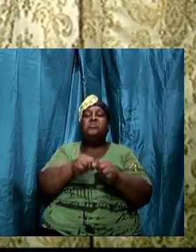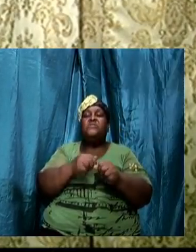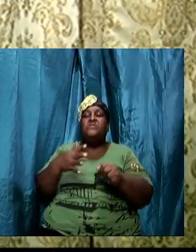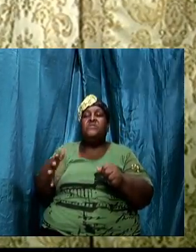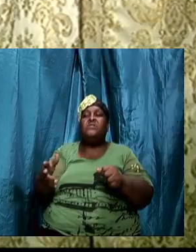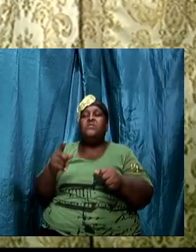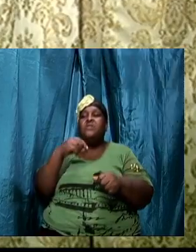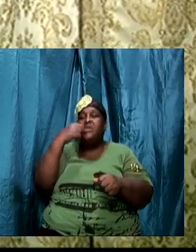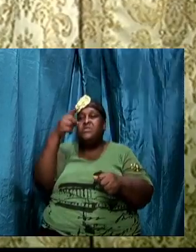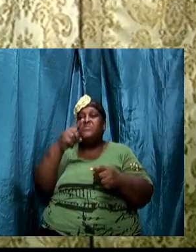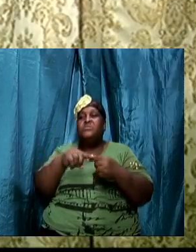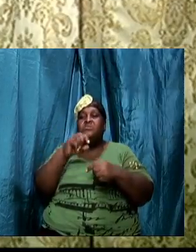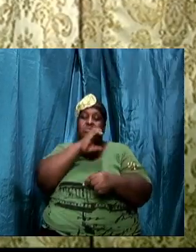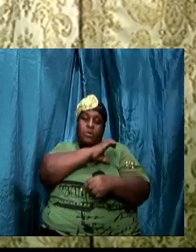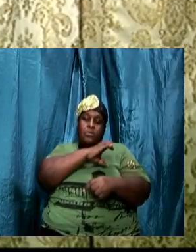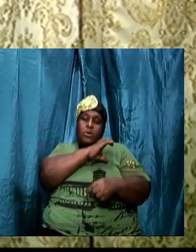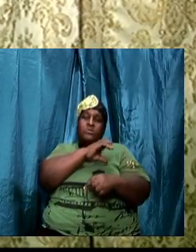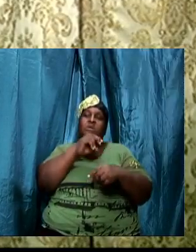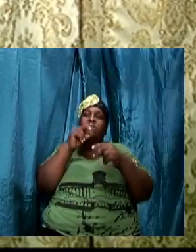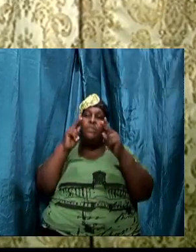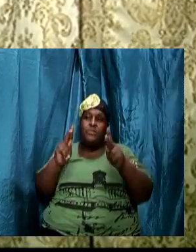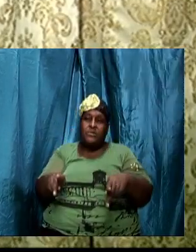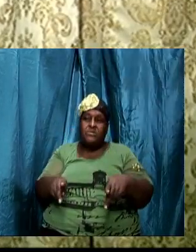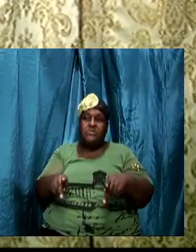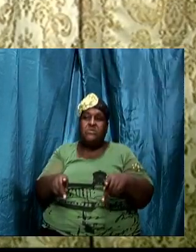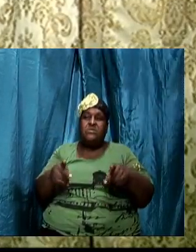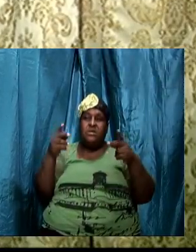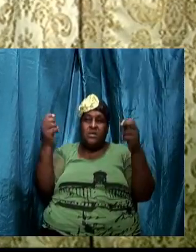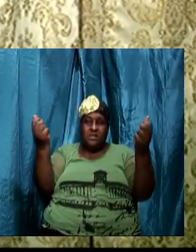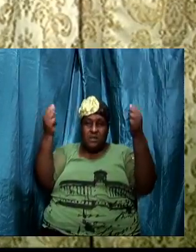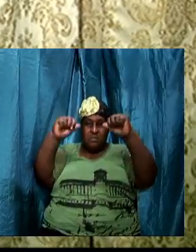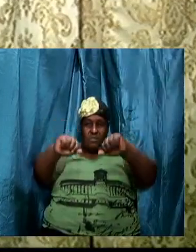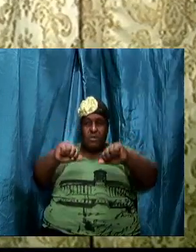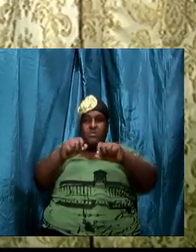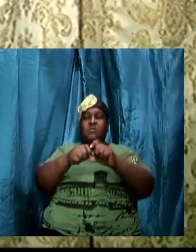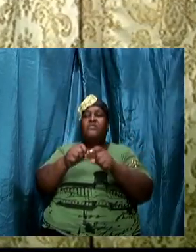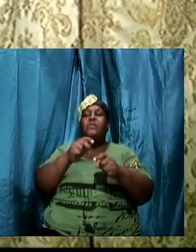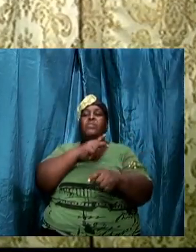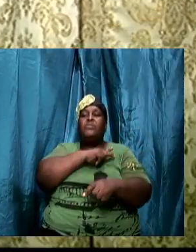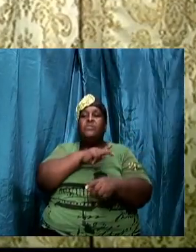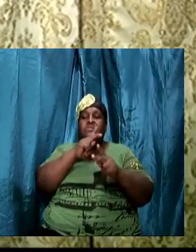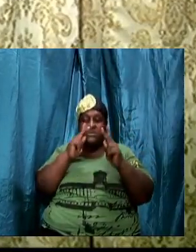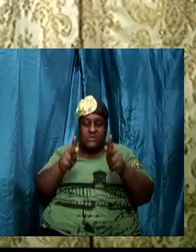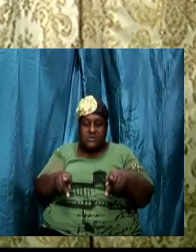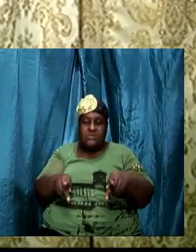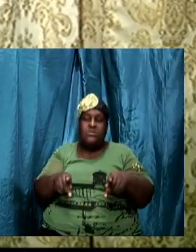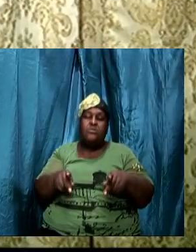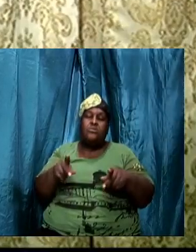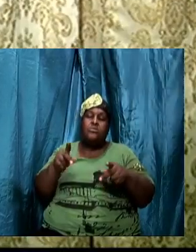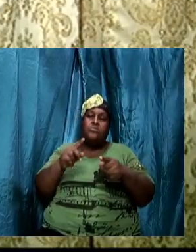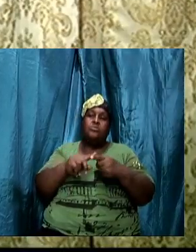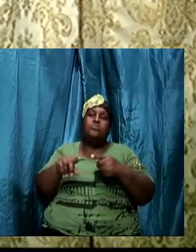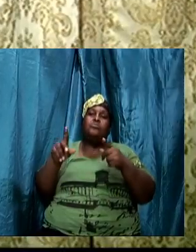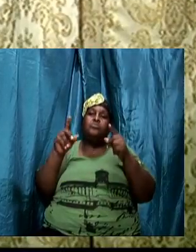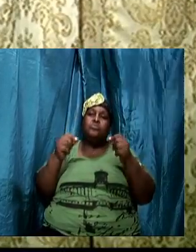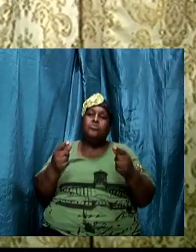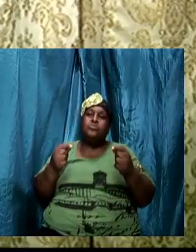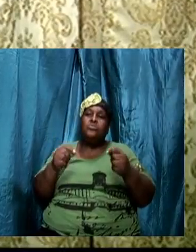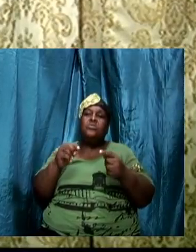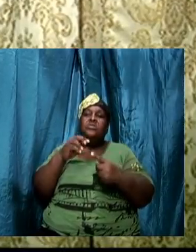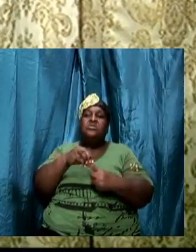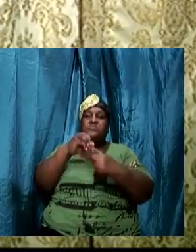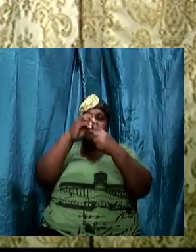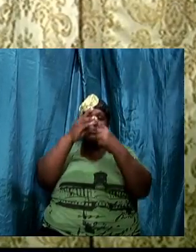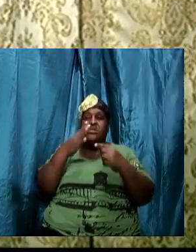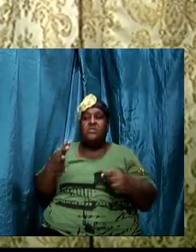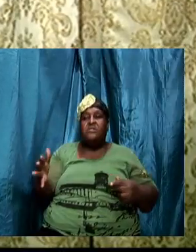the person. It speaks to the ability of the person, yes, to do particular things. And